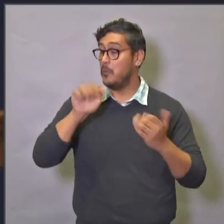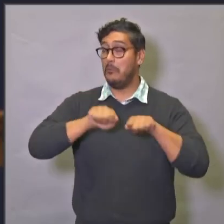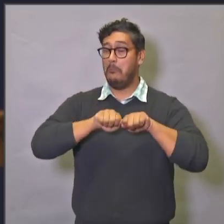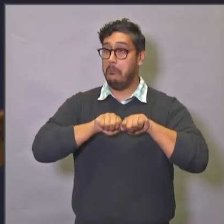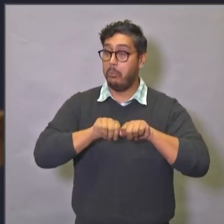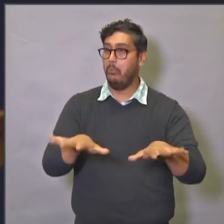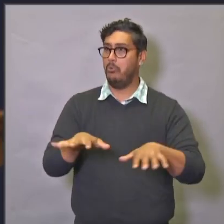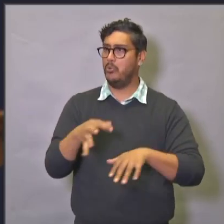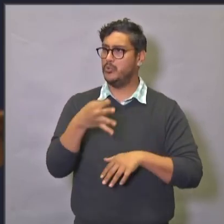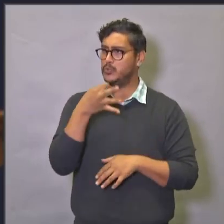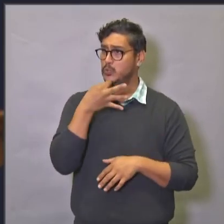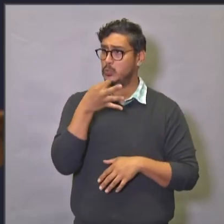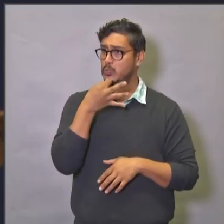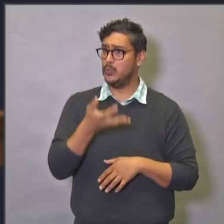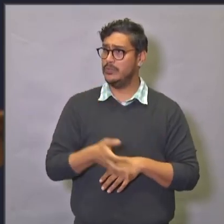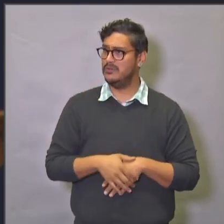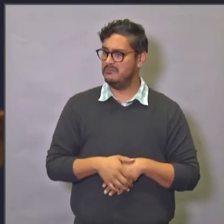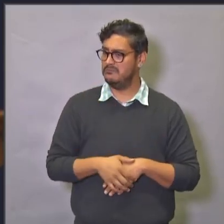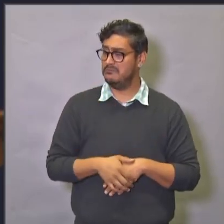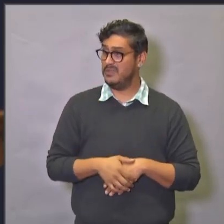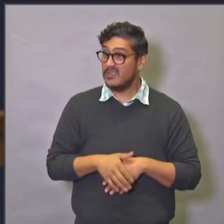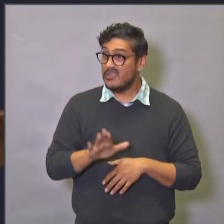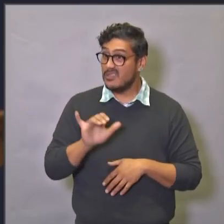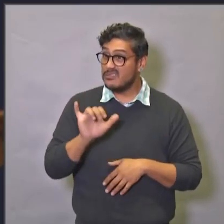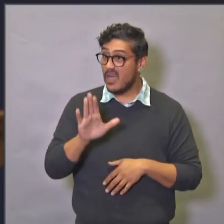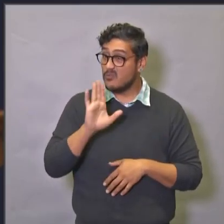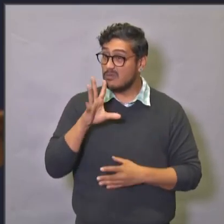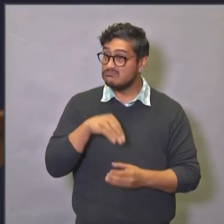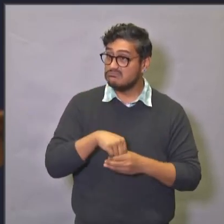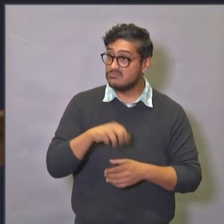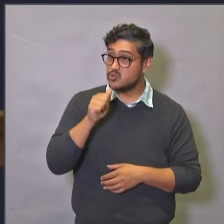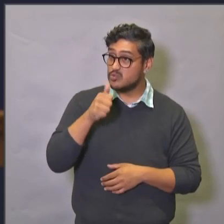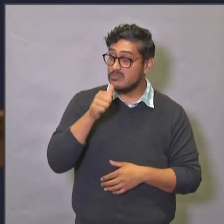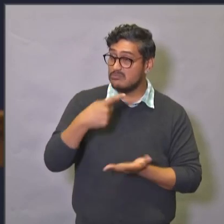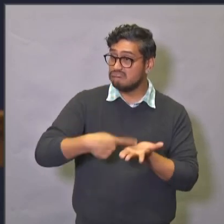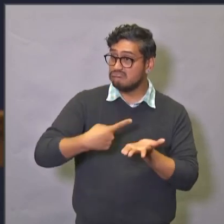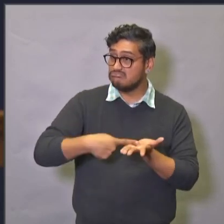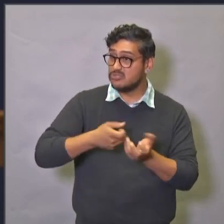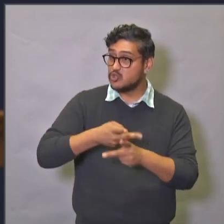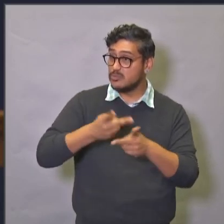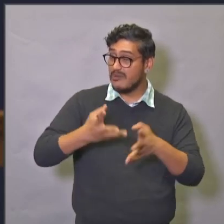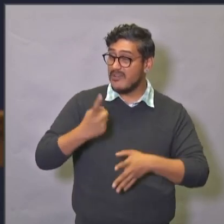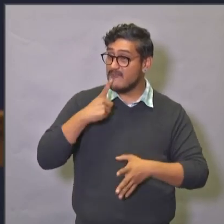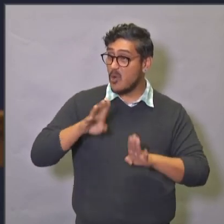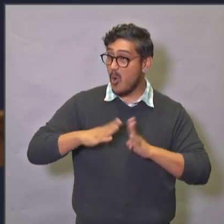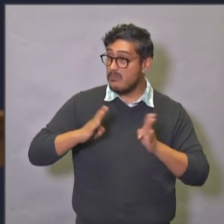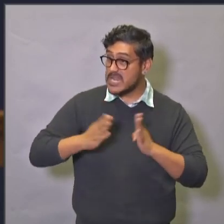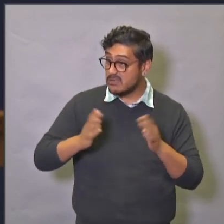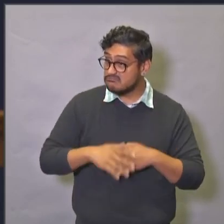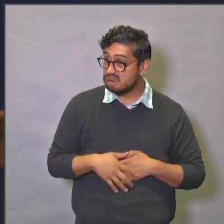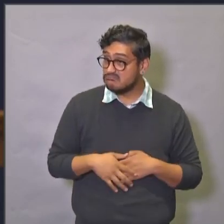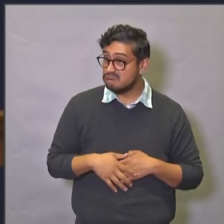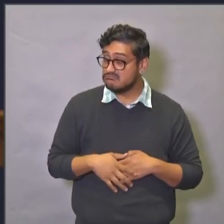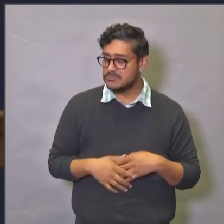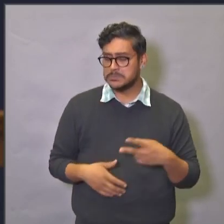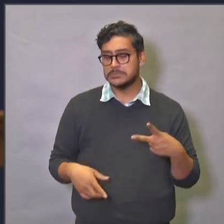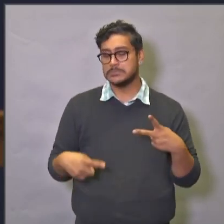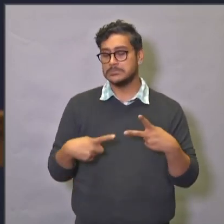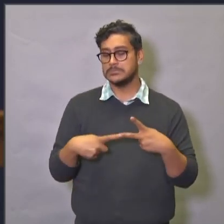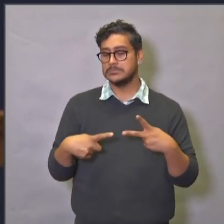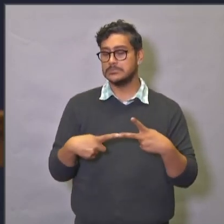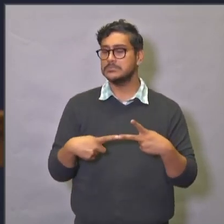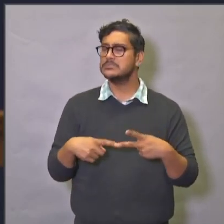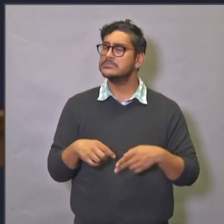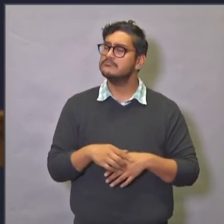wondering how that will factor into tomorrow's talks with the supervisors regarding more reopening. And on that same topic, a question for